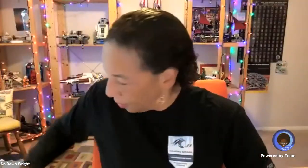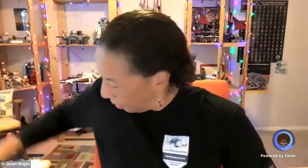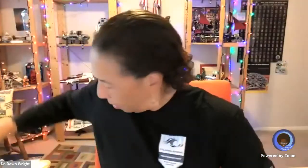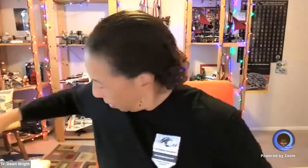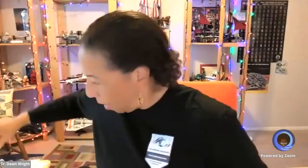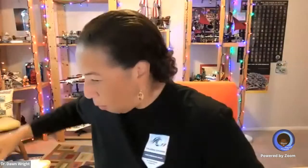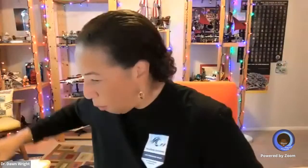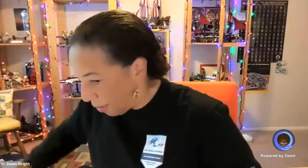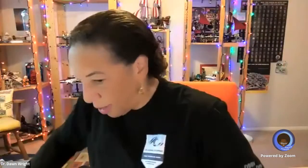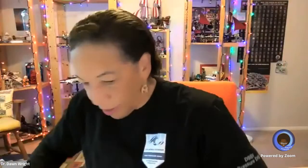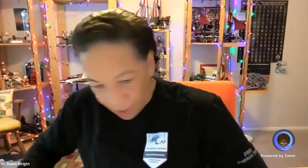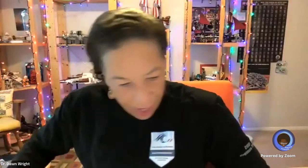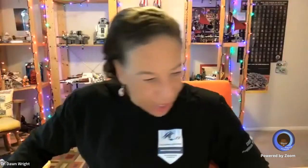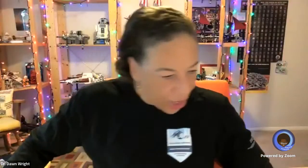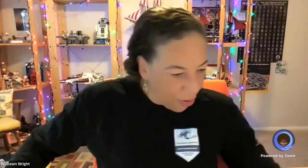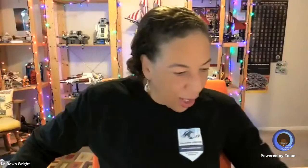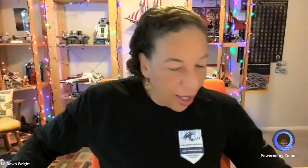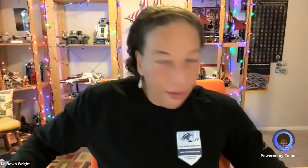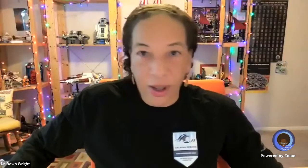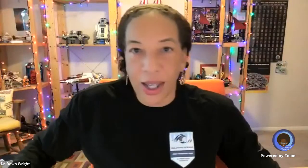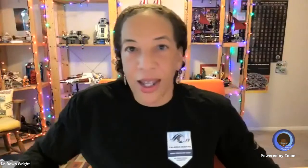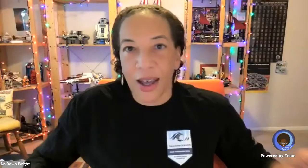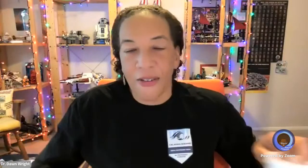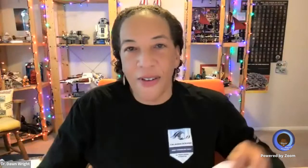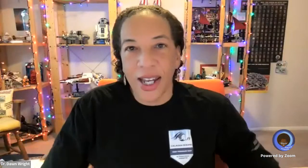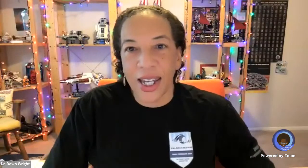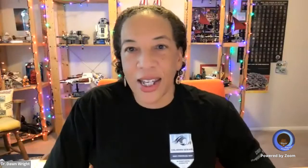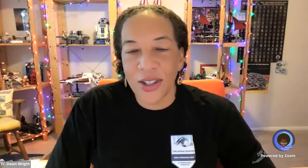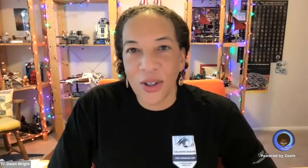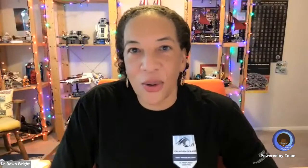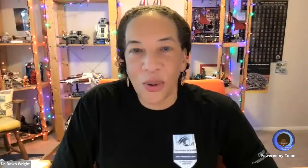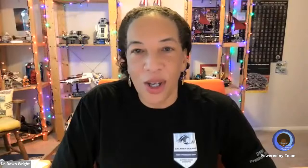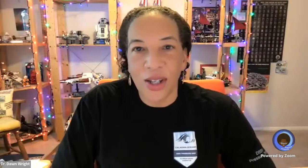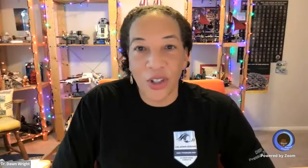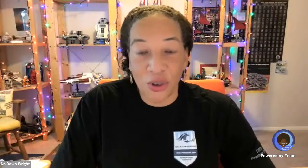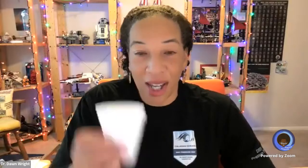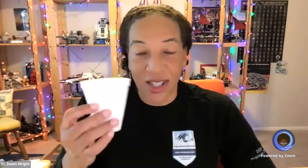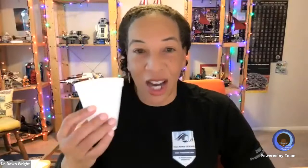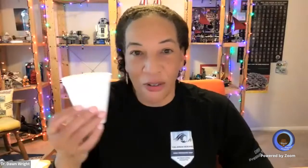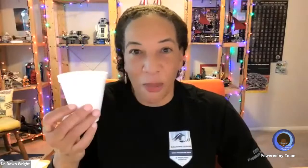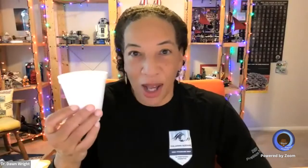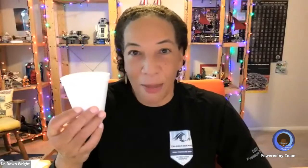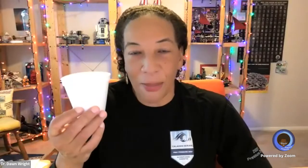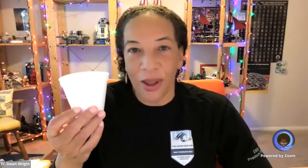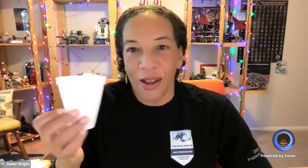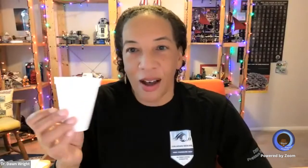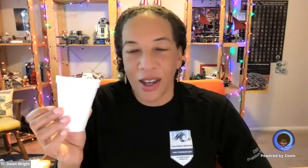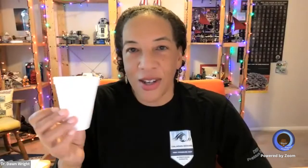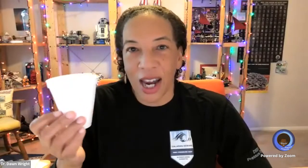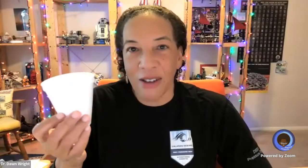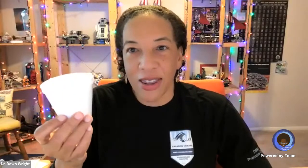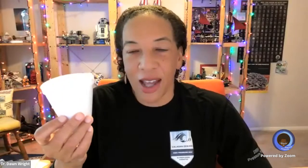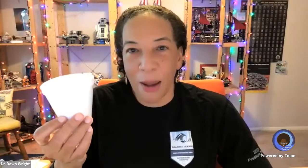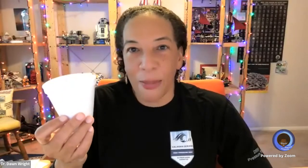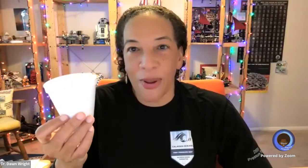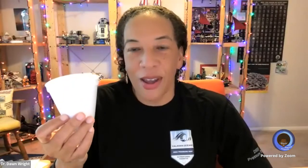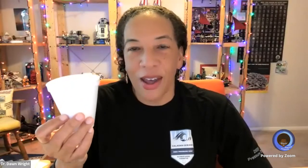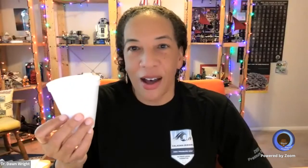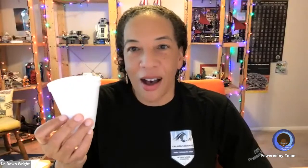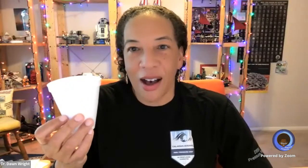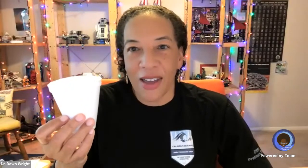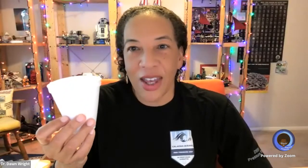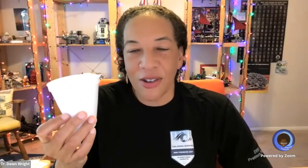me. One of the things that's really fun is to shrink a styrofoam cup. You decorate the